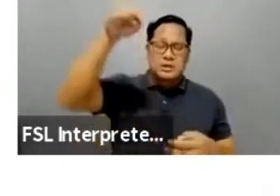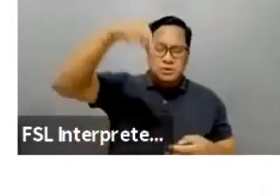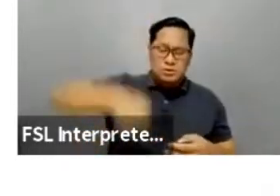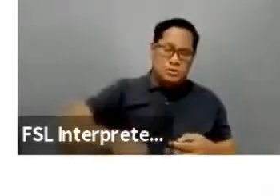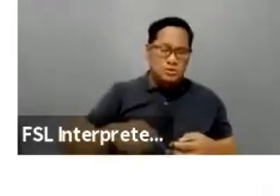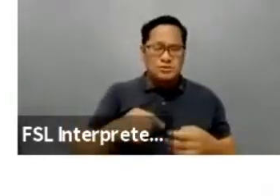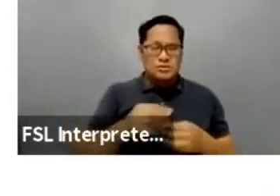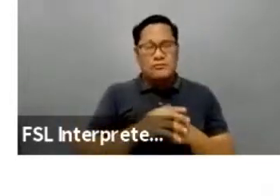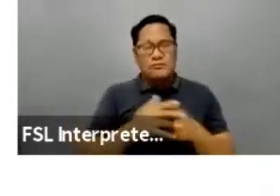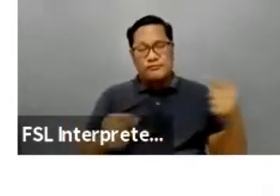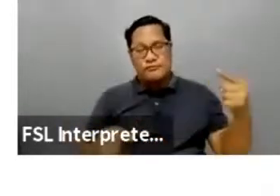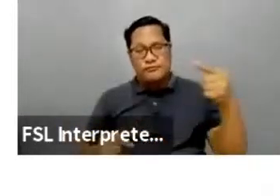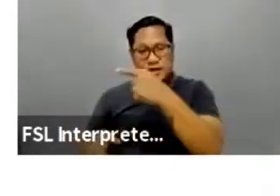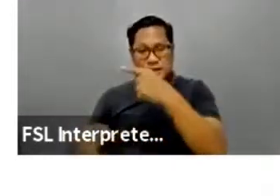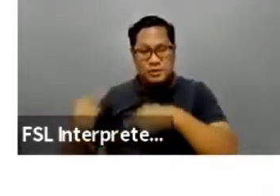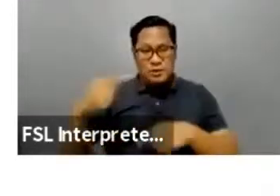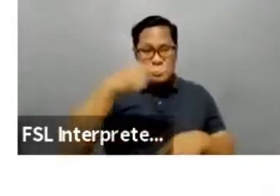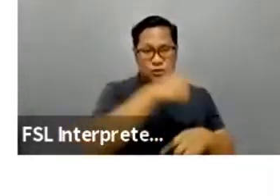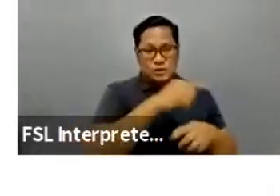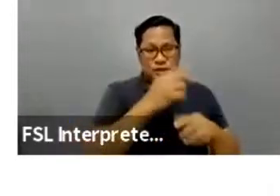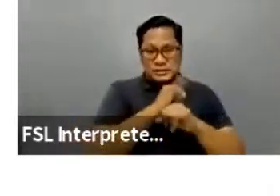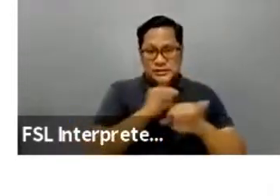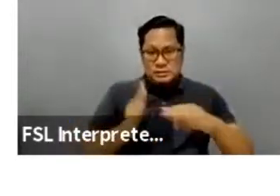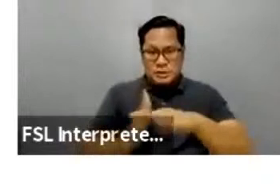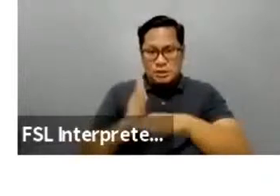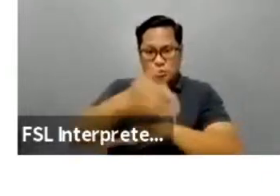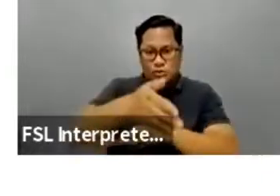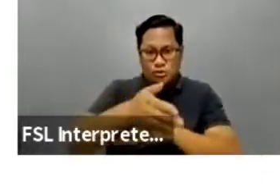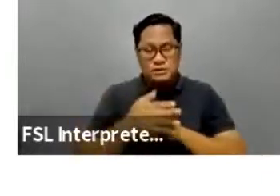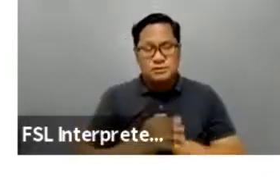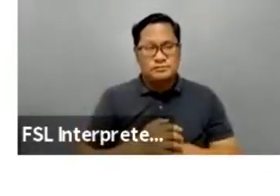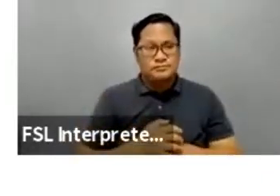and horizontal, and across.